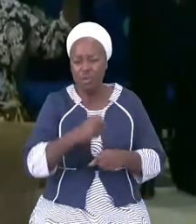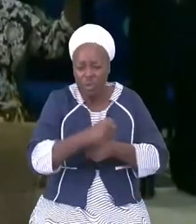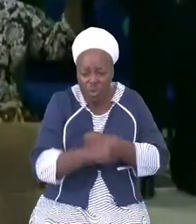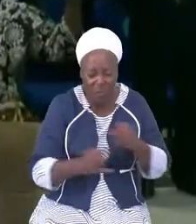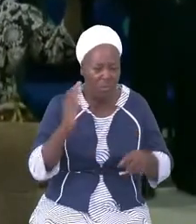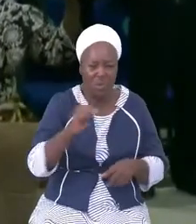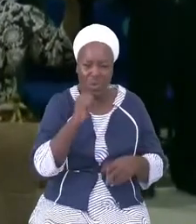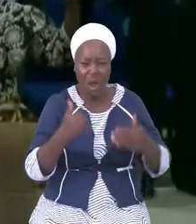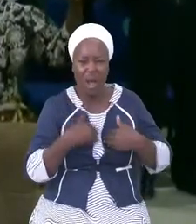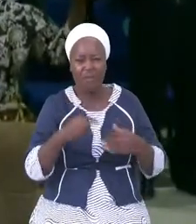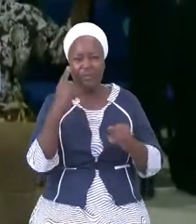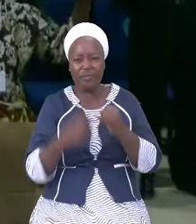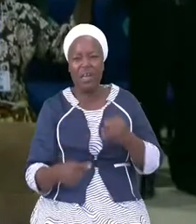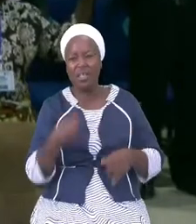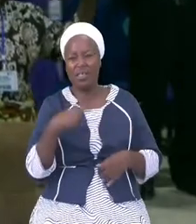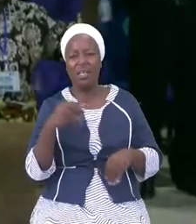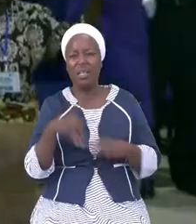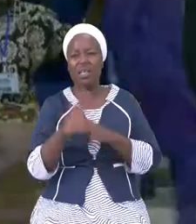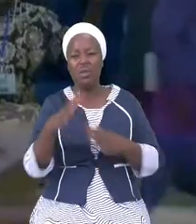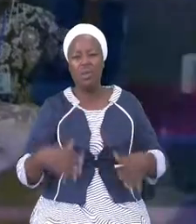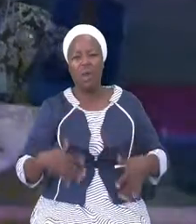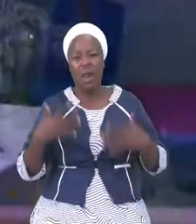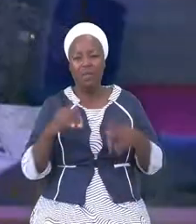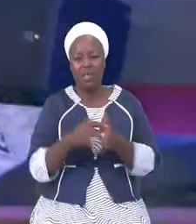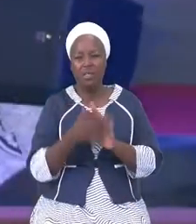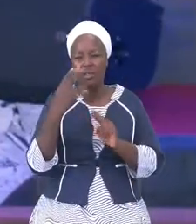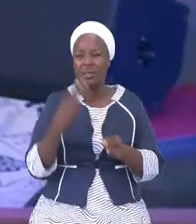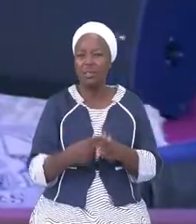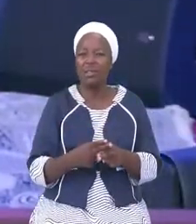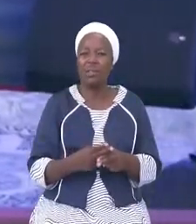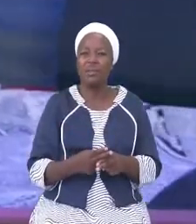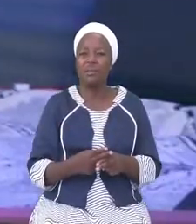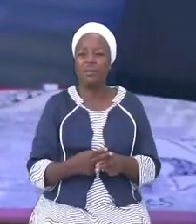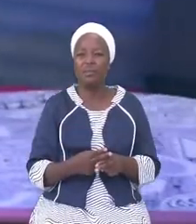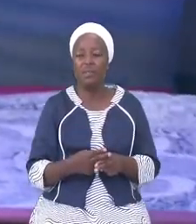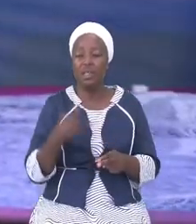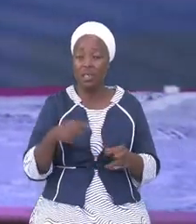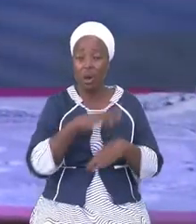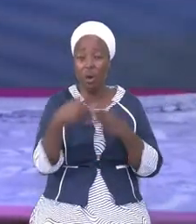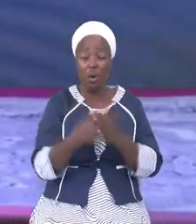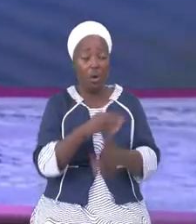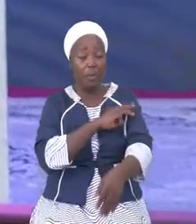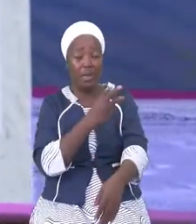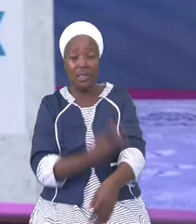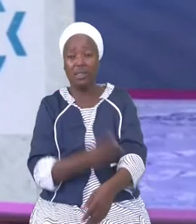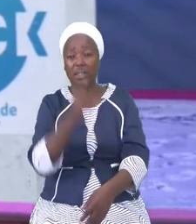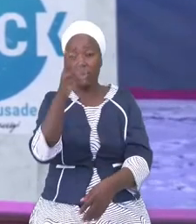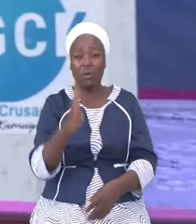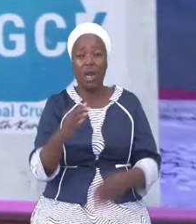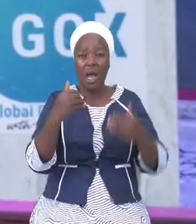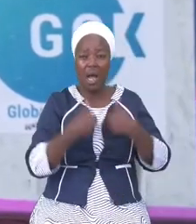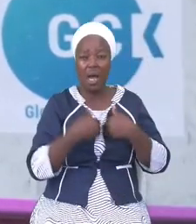will not have the final say in your life. The Almighty God has